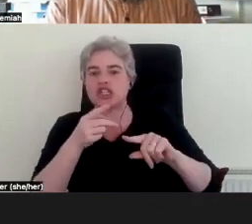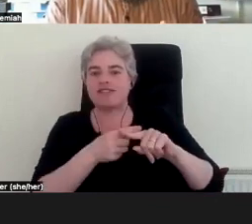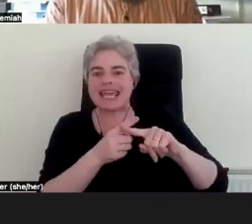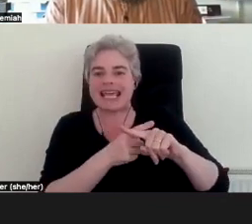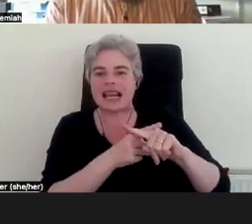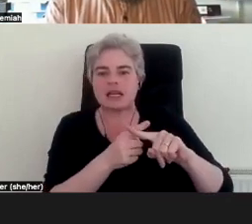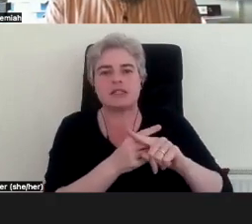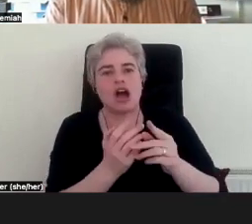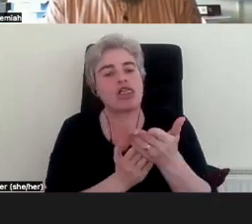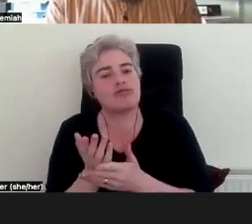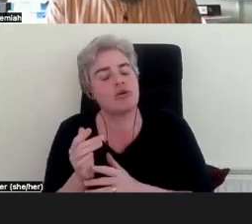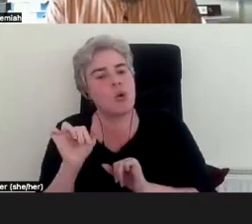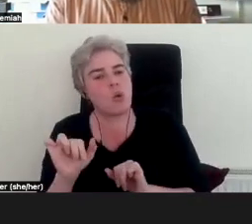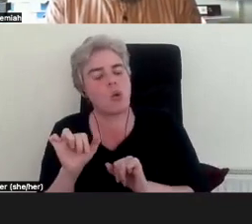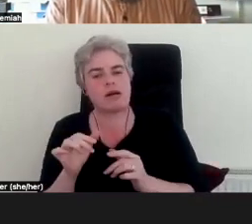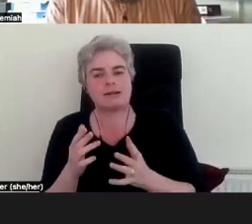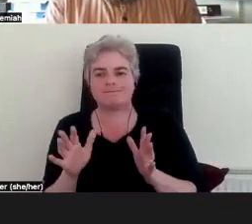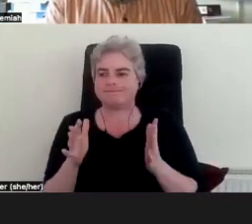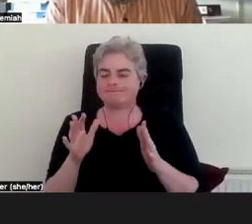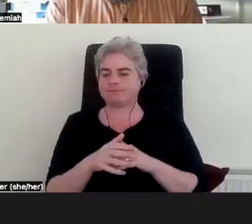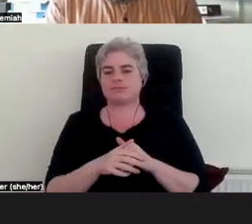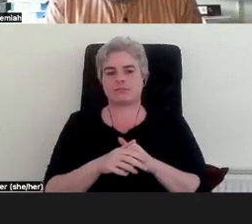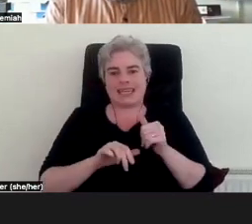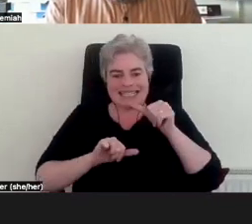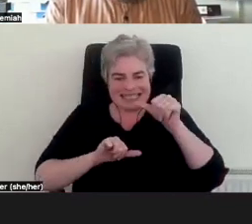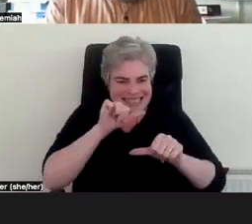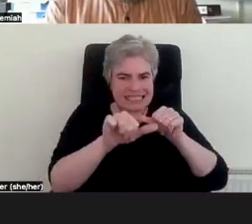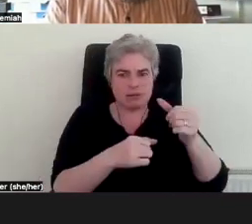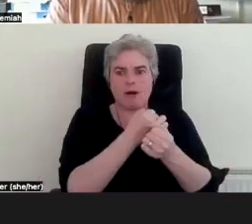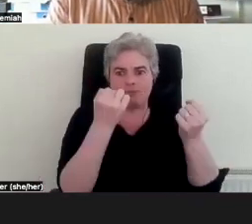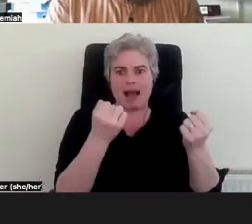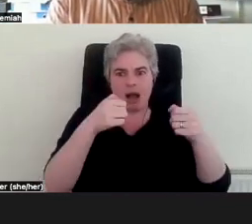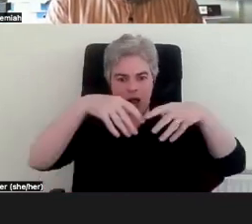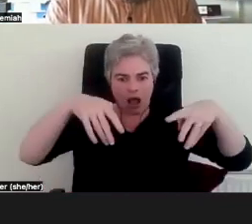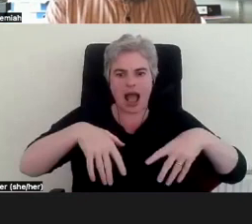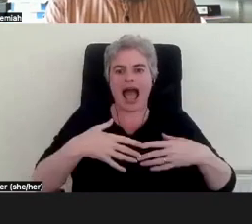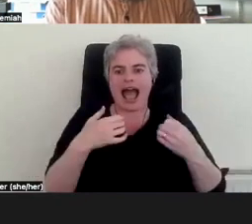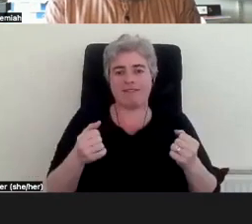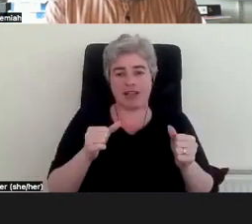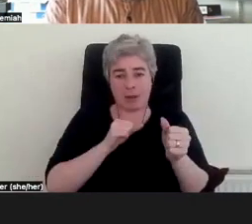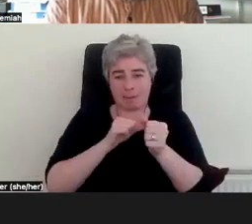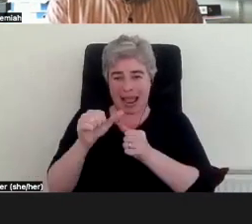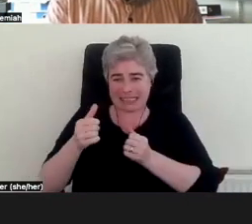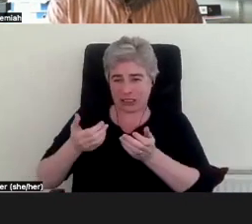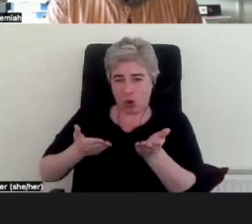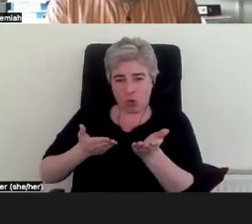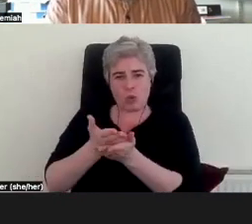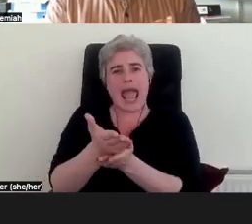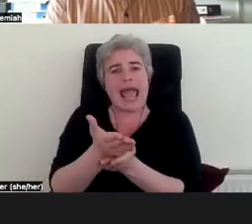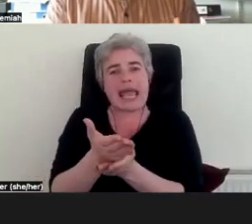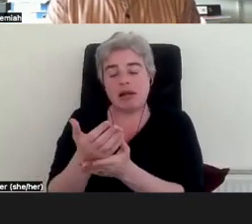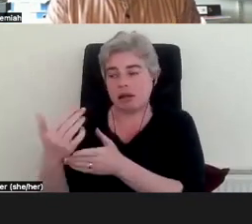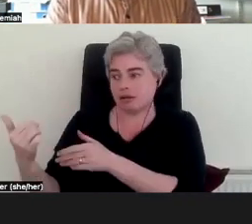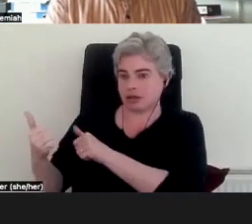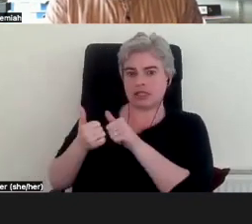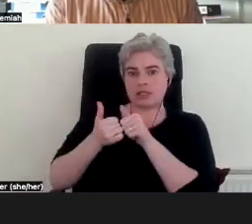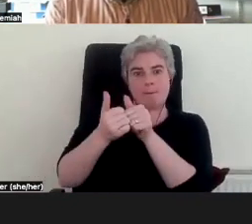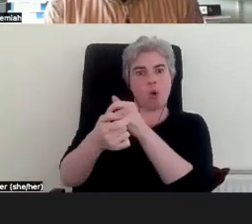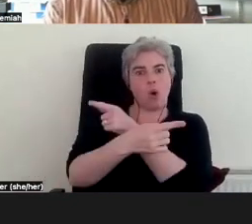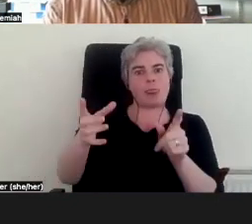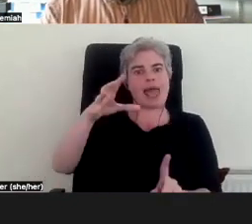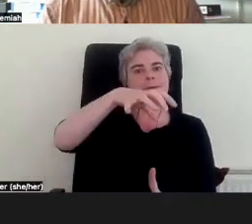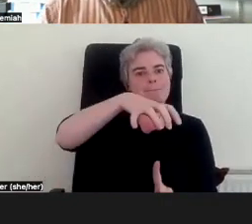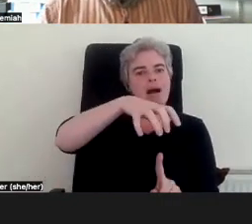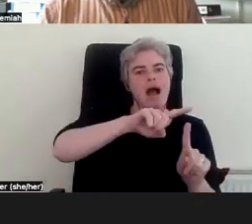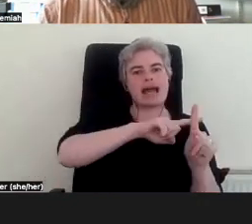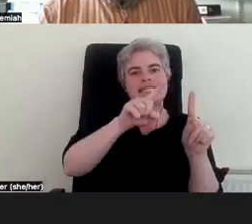its kind of systems of power, is the best vehicle to support the empire in